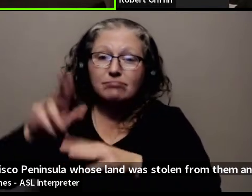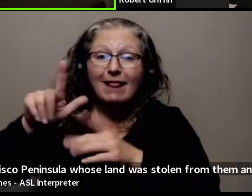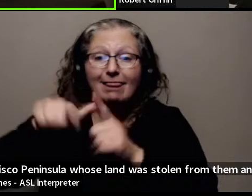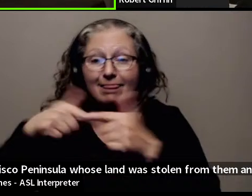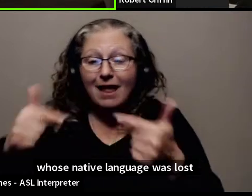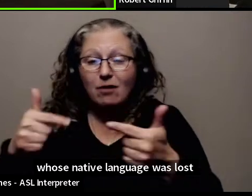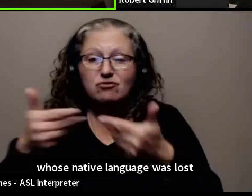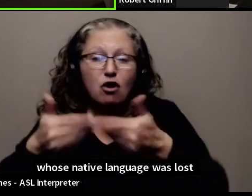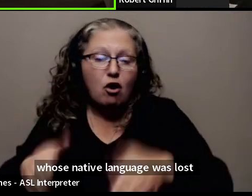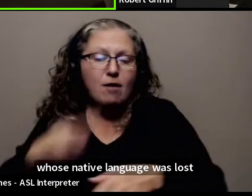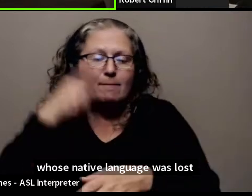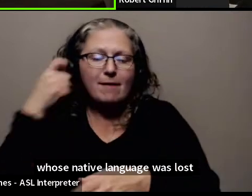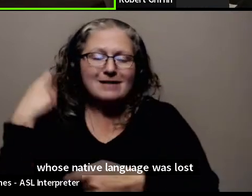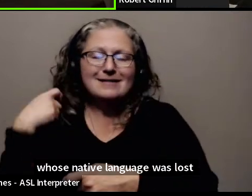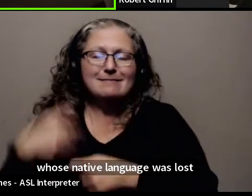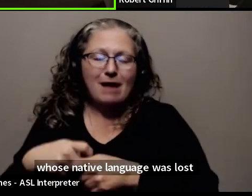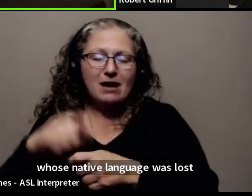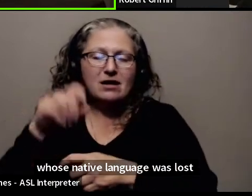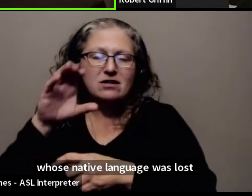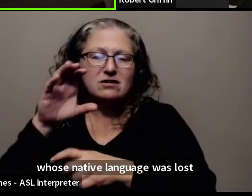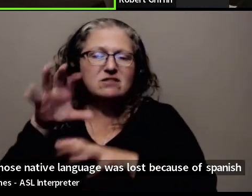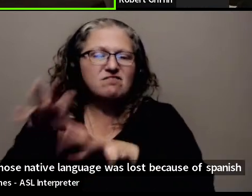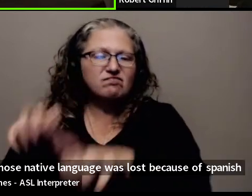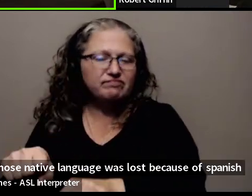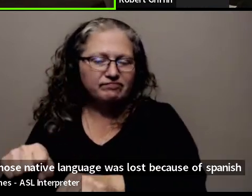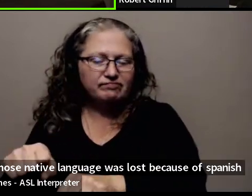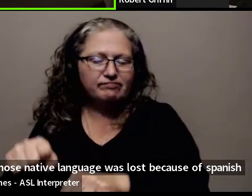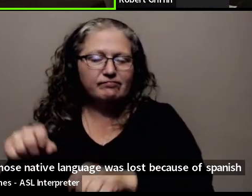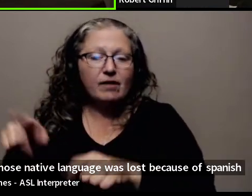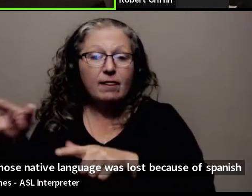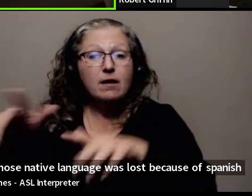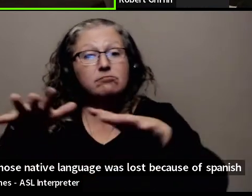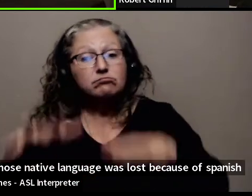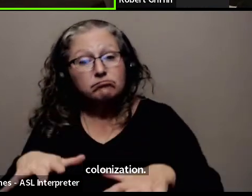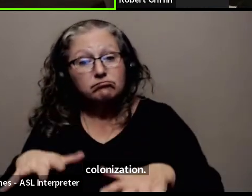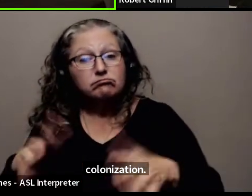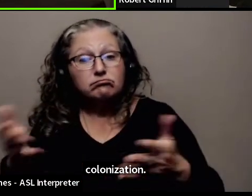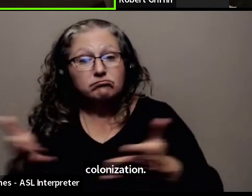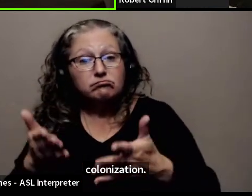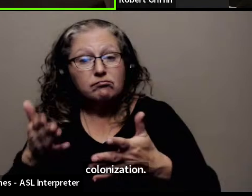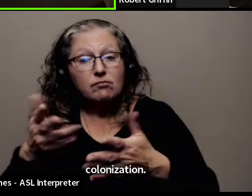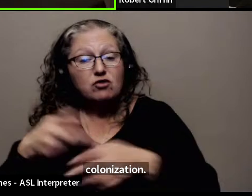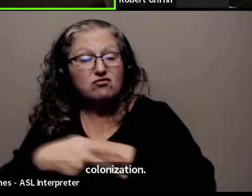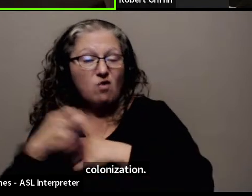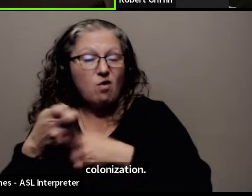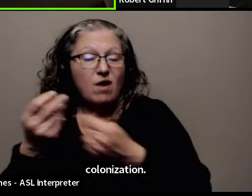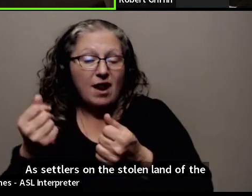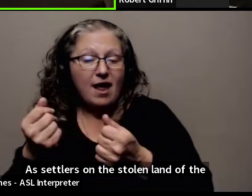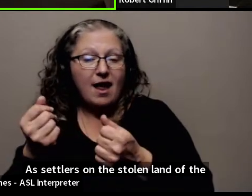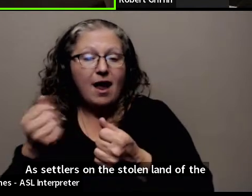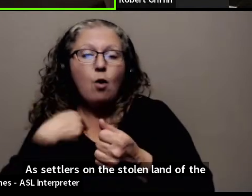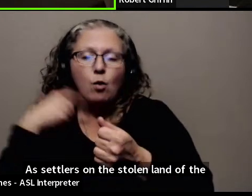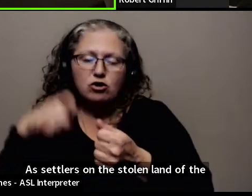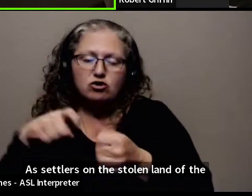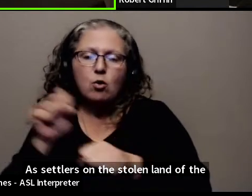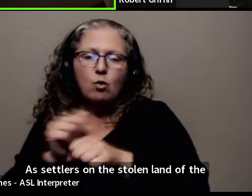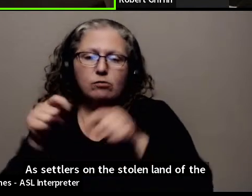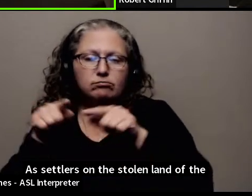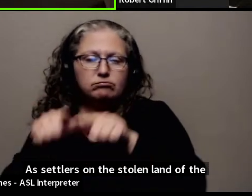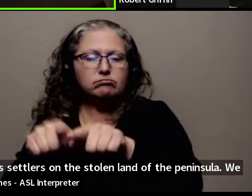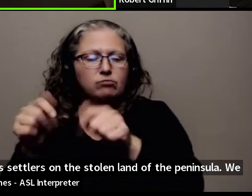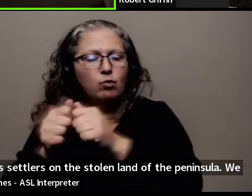of Spanish colonization. As settlers on the stolen land of the peninsula, we should be, alongside with the